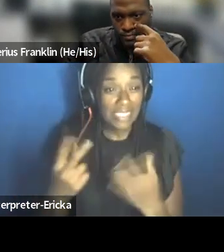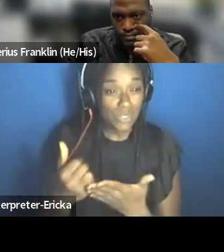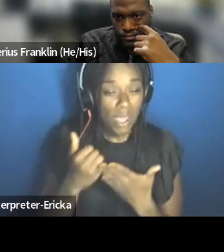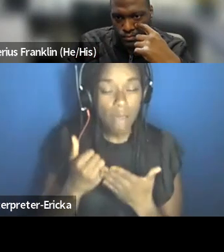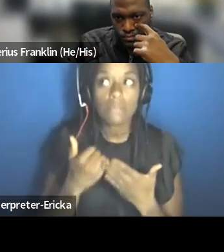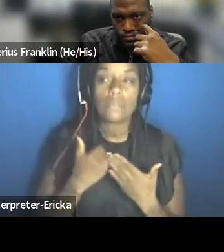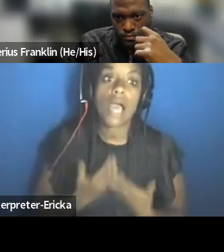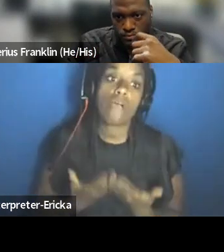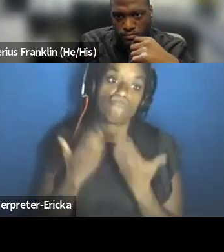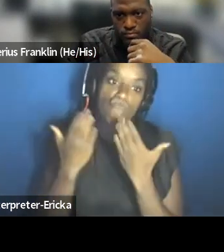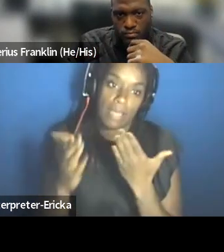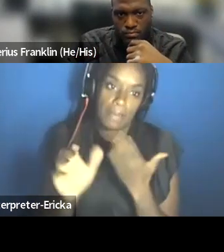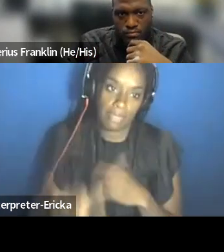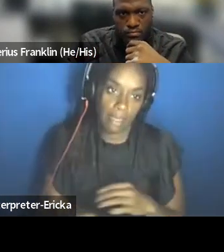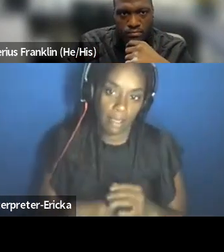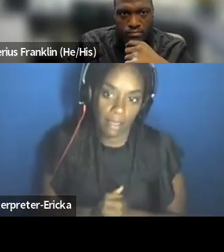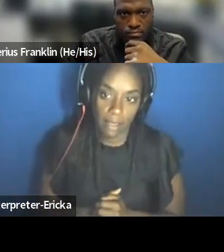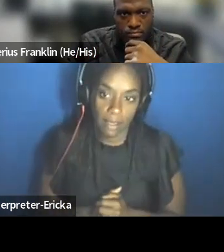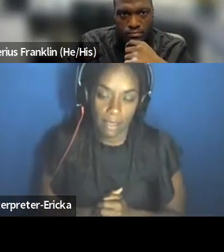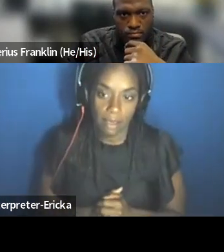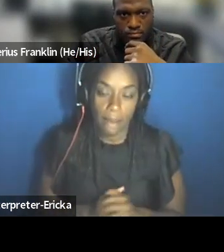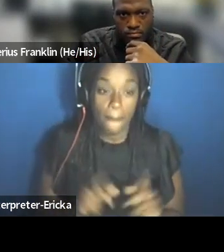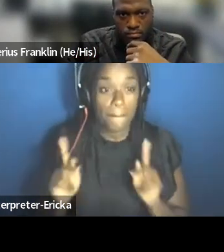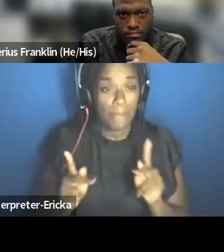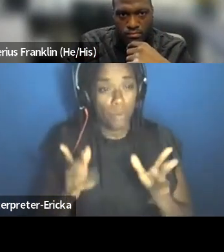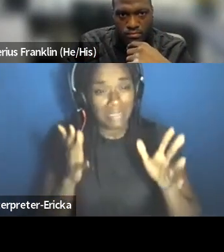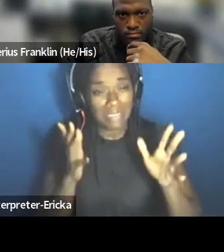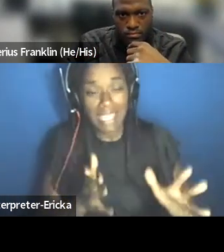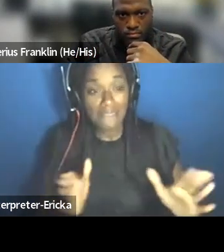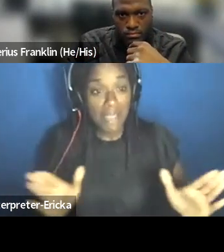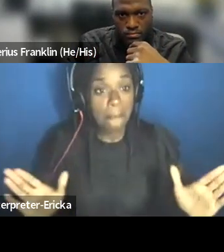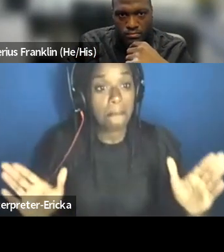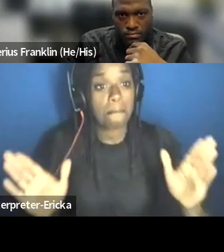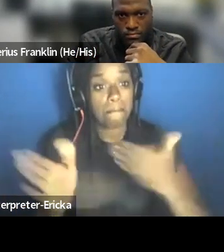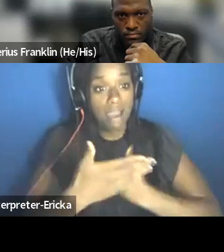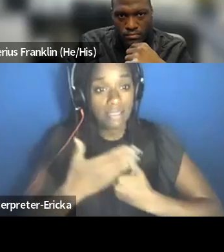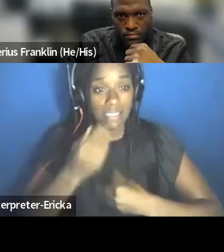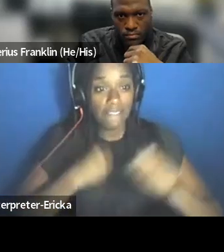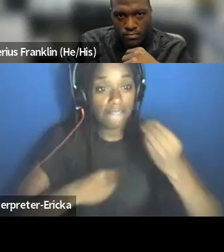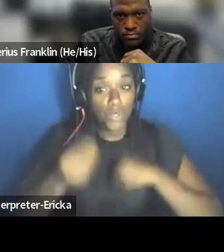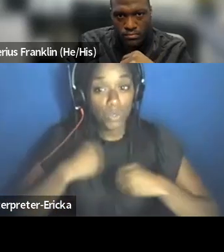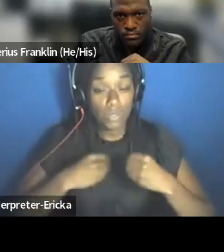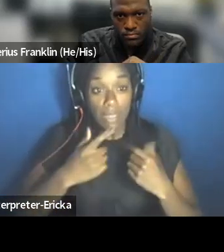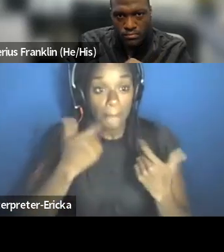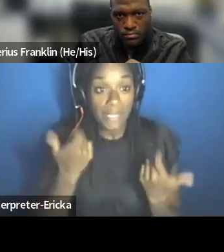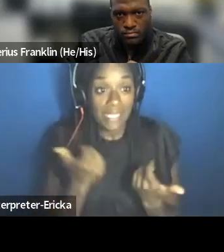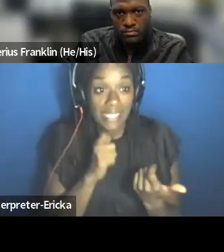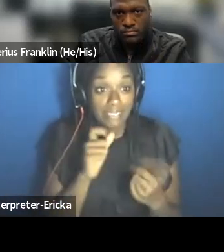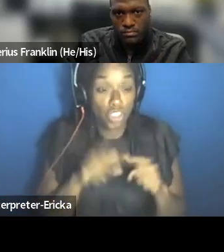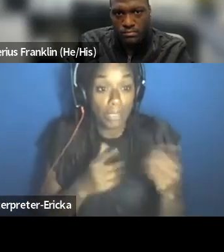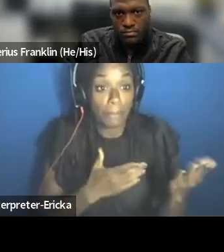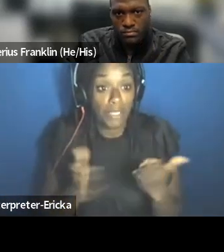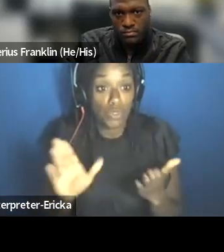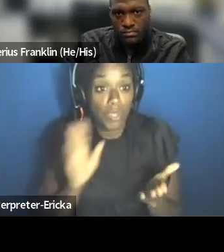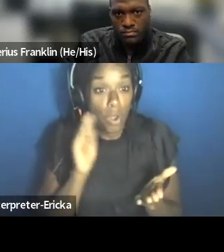that. People were leaving boxes of food over COVID because they didn't have a way to get it back to their house because there was